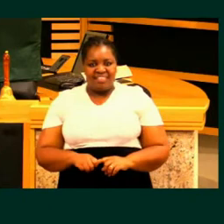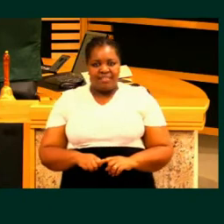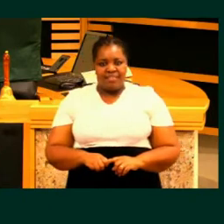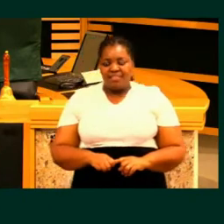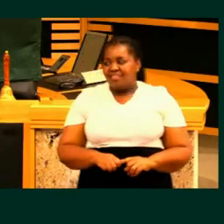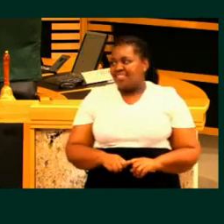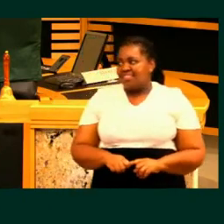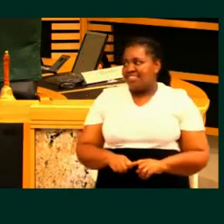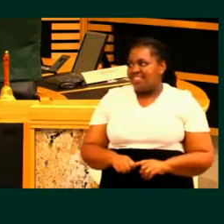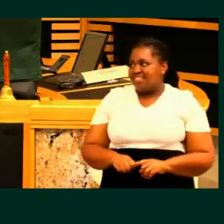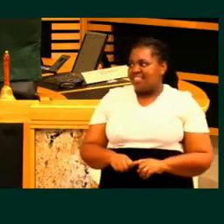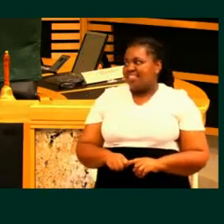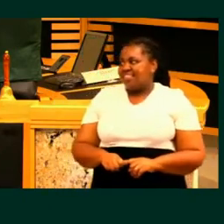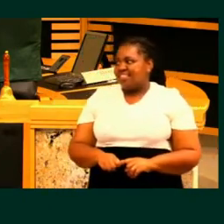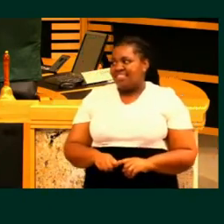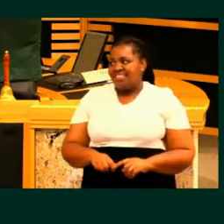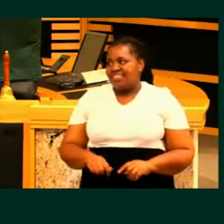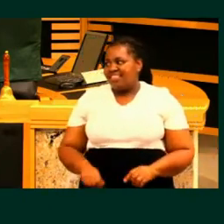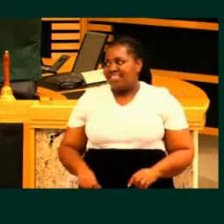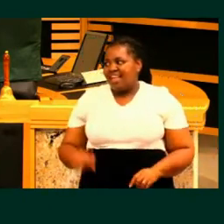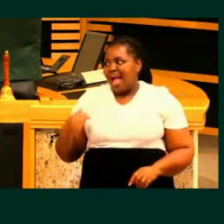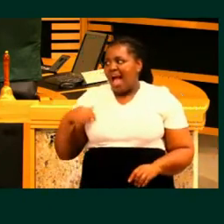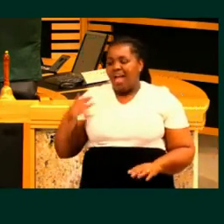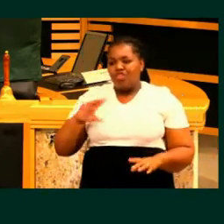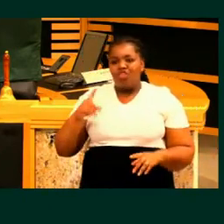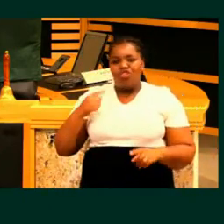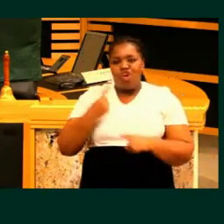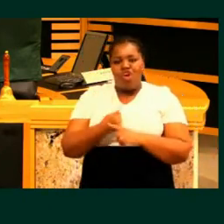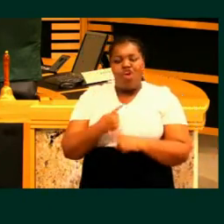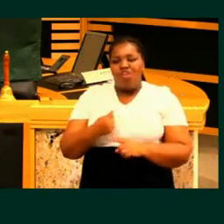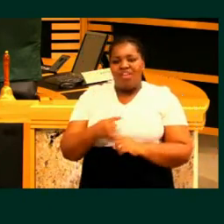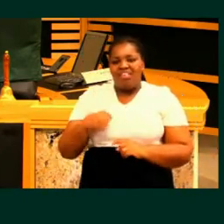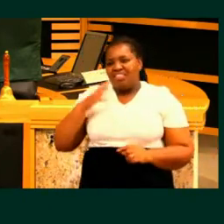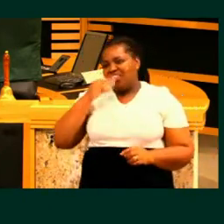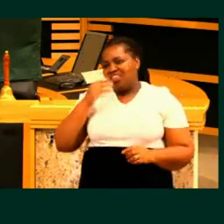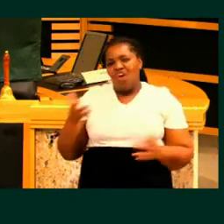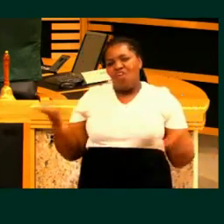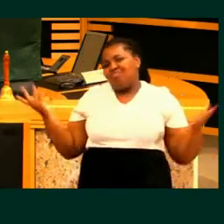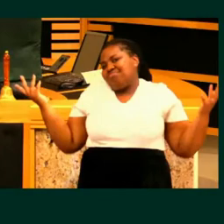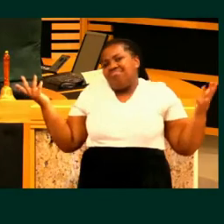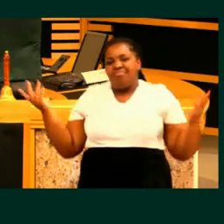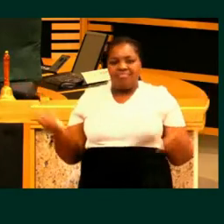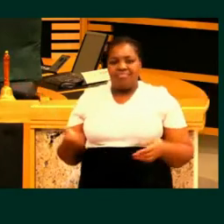I don't usually praise the the the